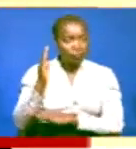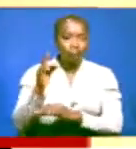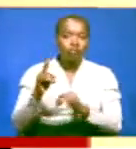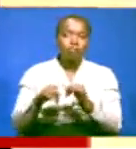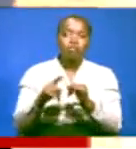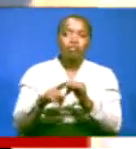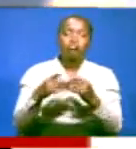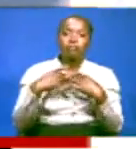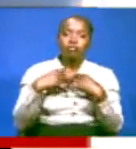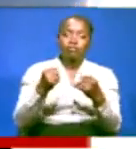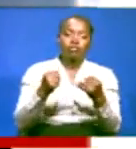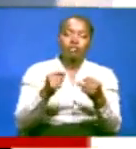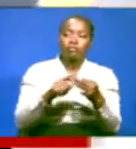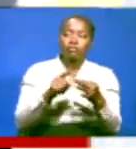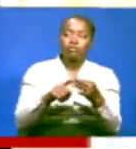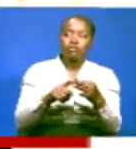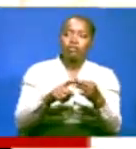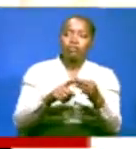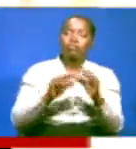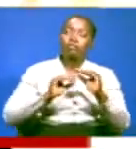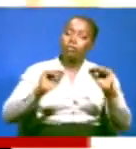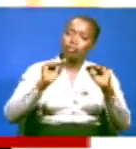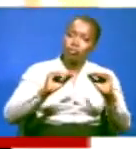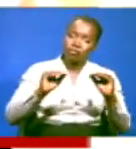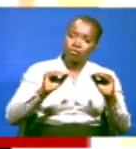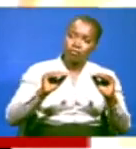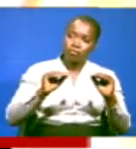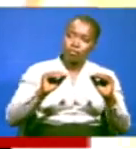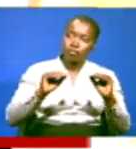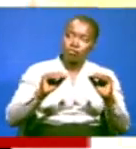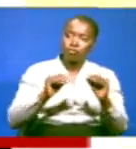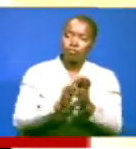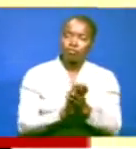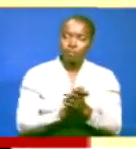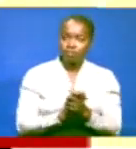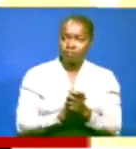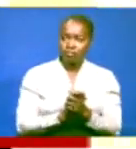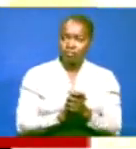as health, such as teaching, Mr. Chairman, just to mention but a few.